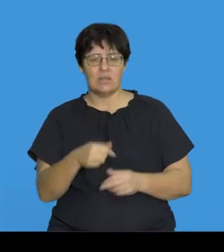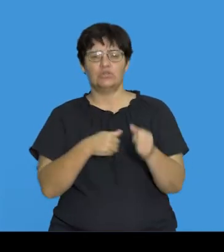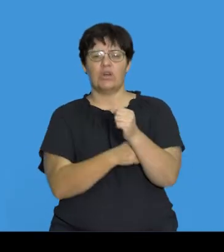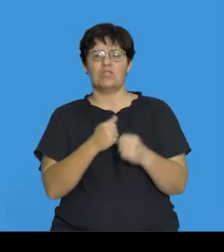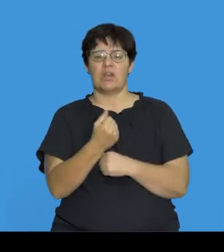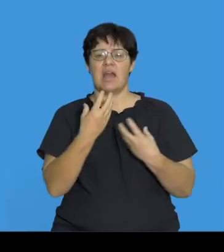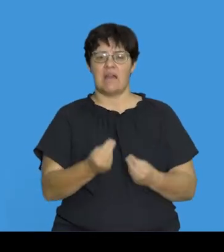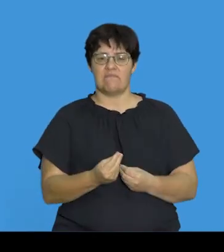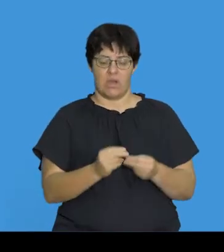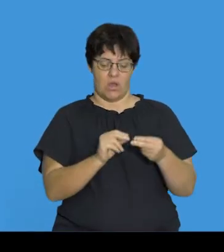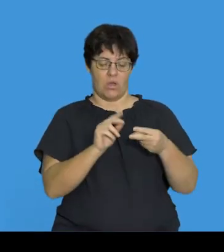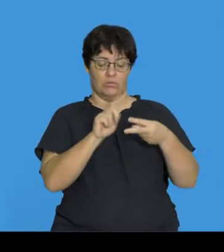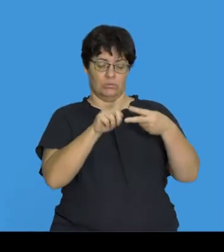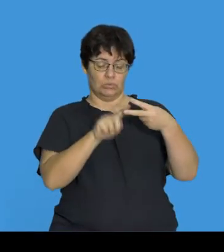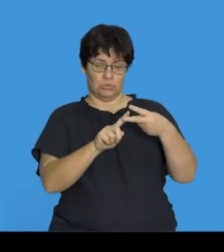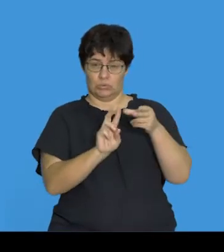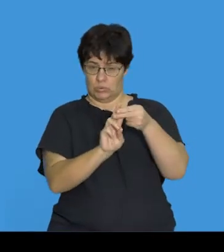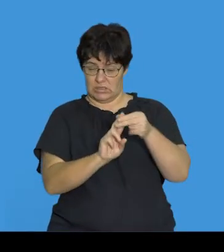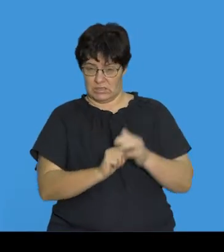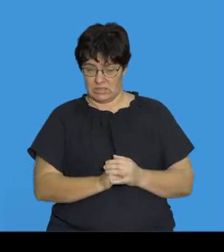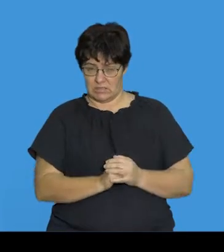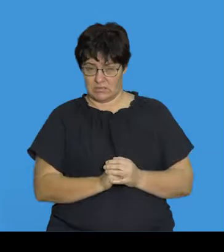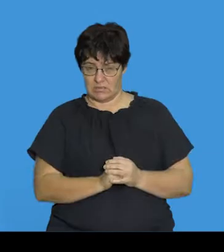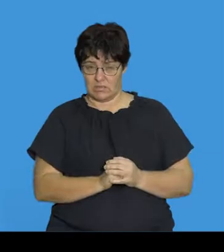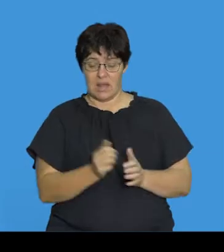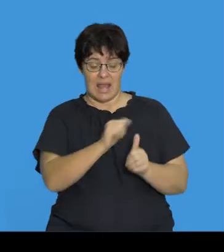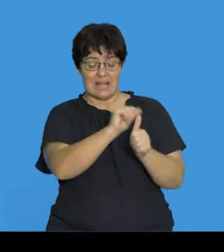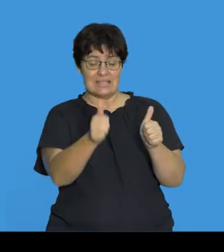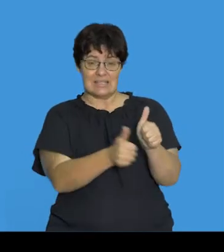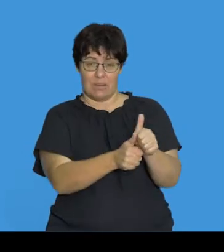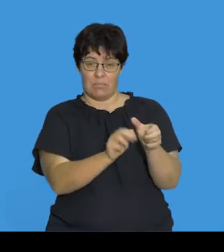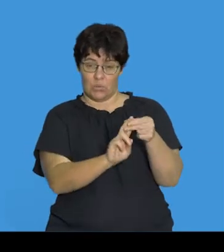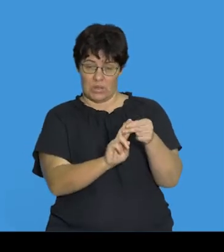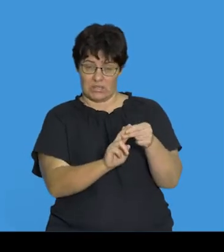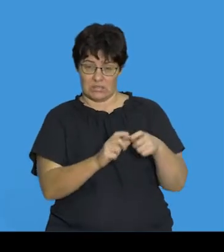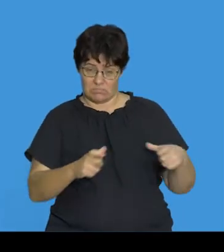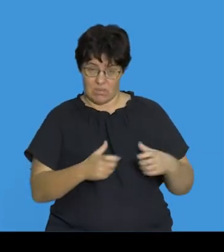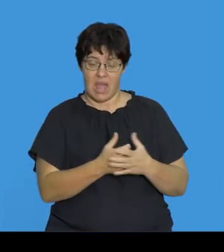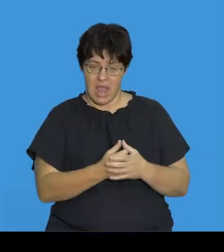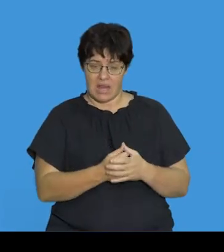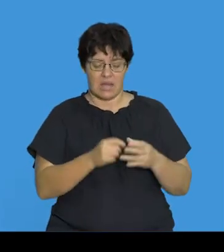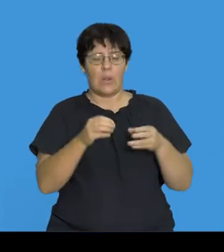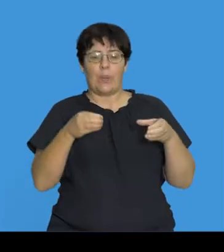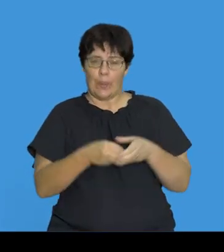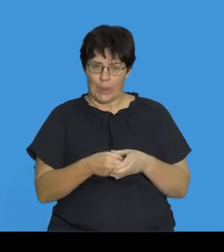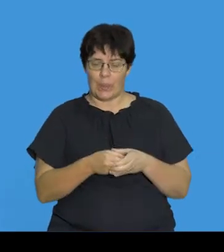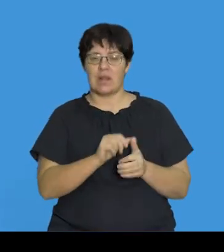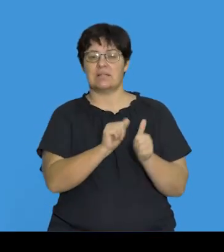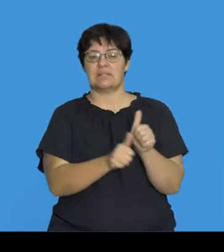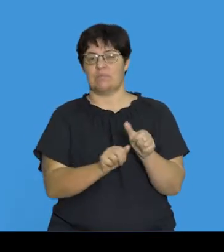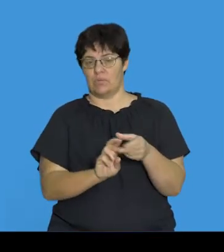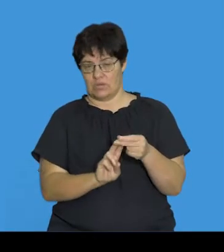consists of 2 units. It's got a large subunit and a smaller subunit. And often